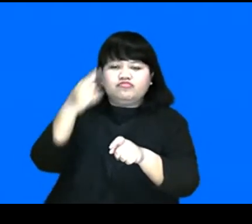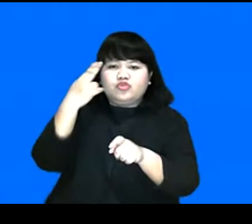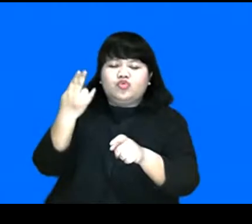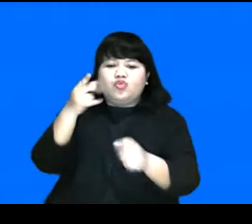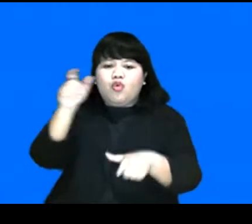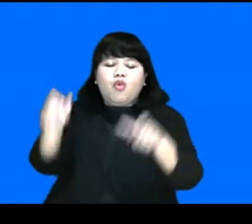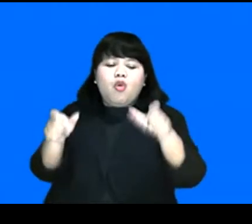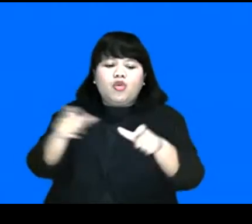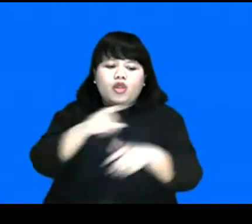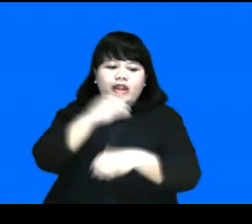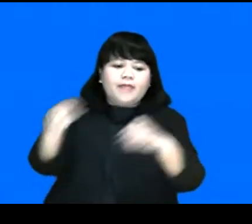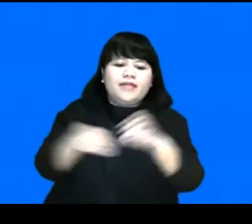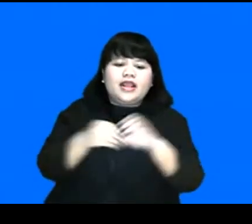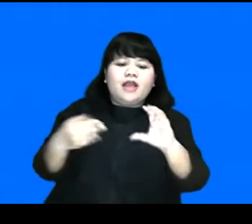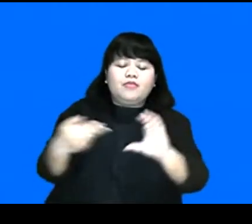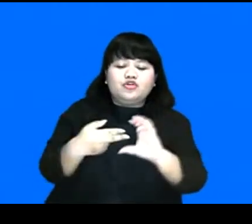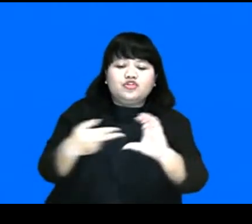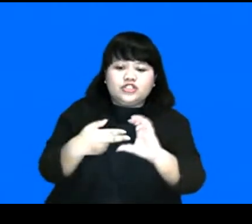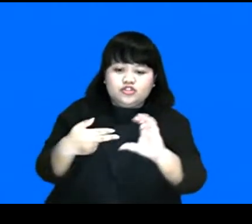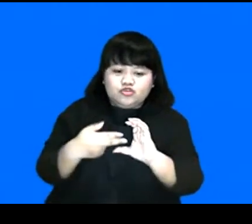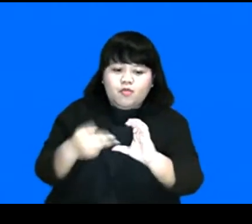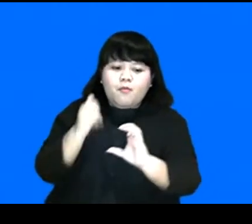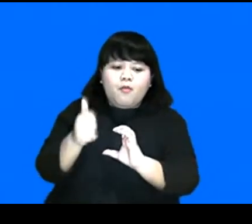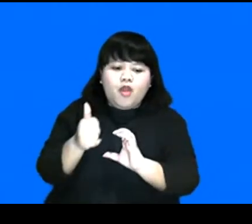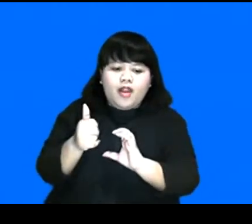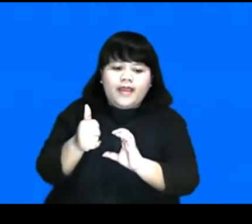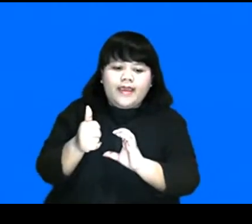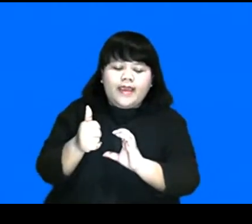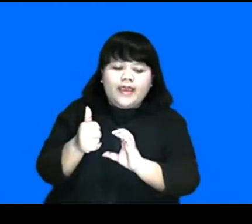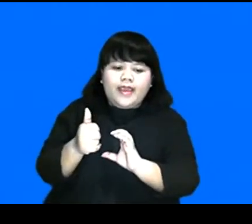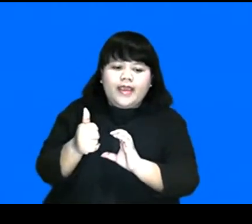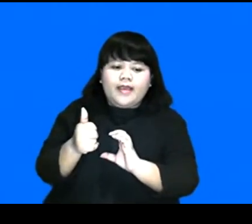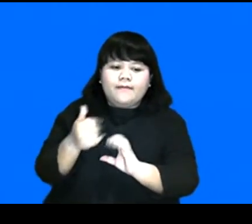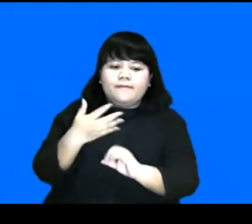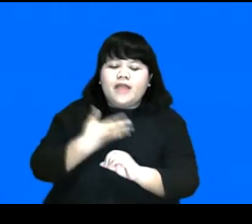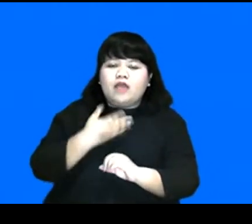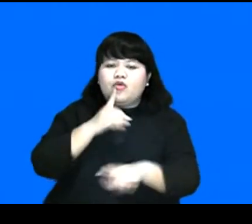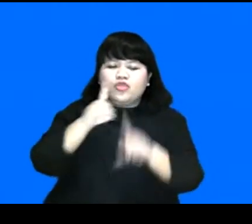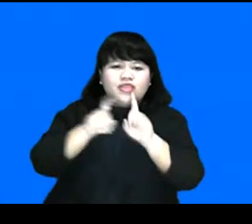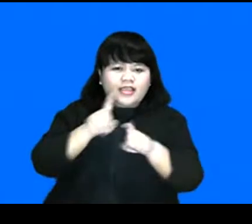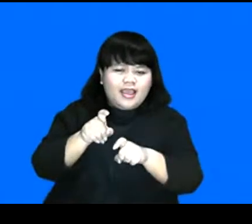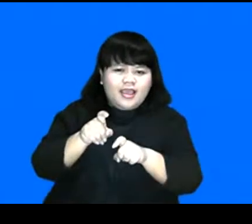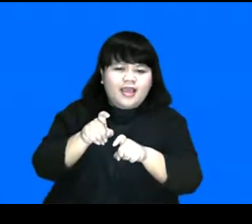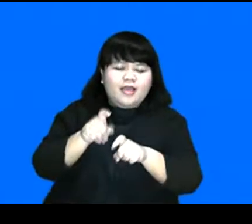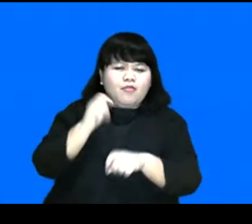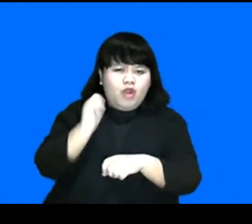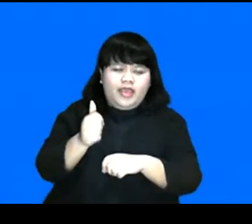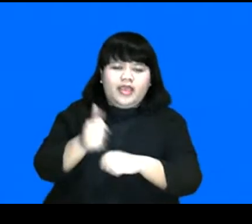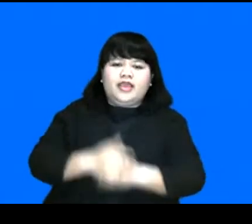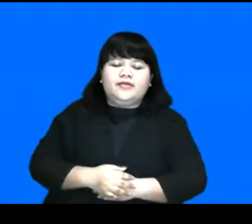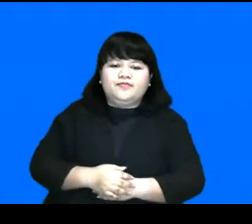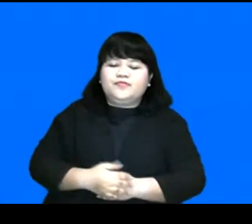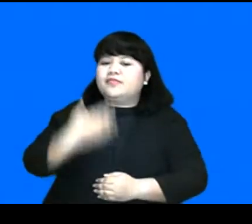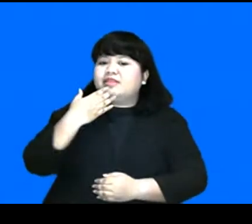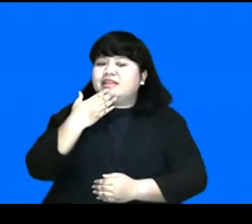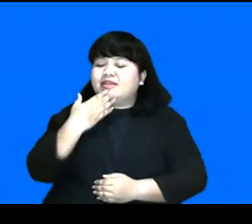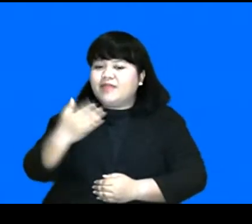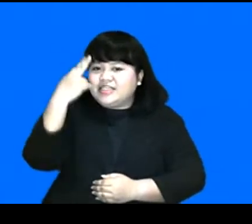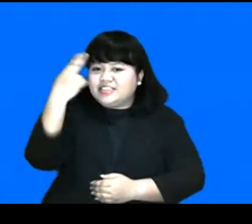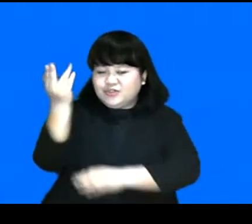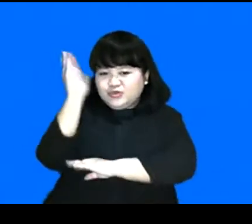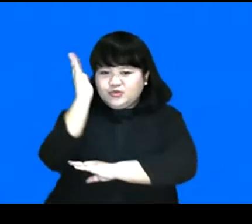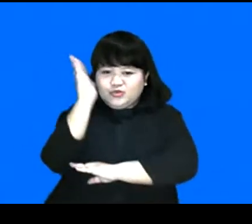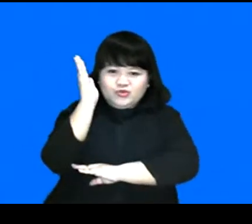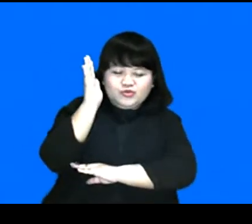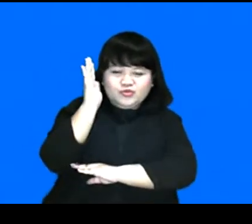questions and then we will collect those as well. So thank you so much for all presenters who joining me. I will invite you back again on the